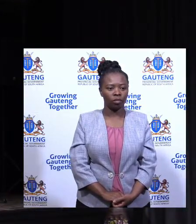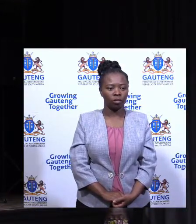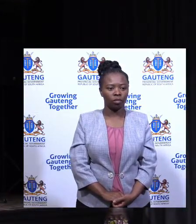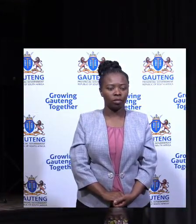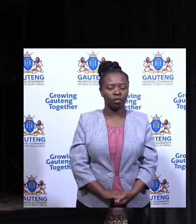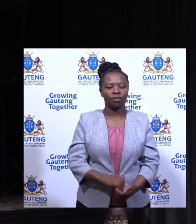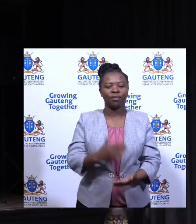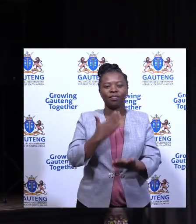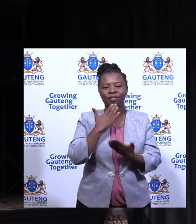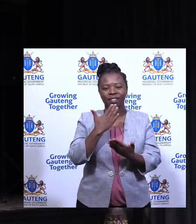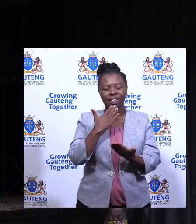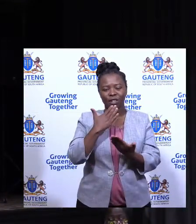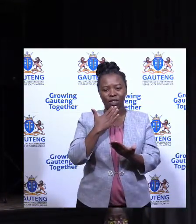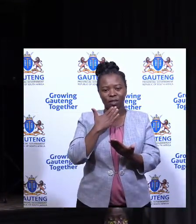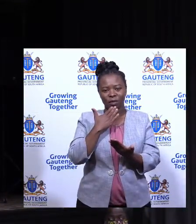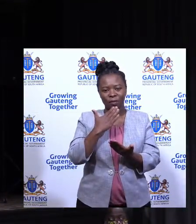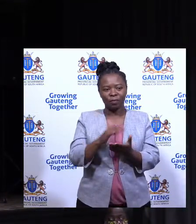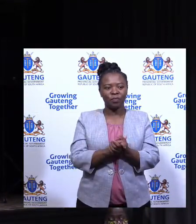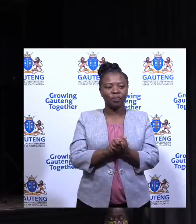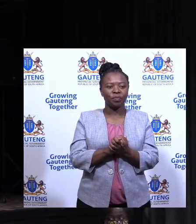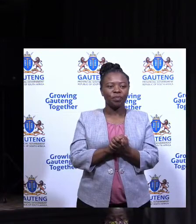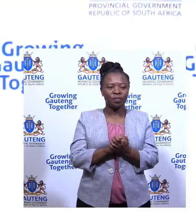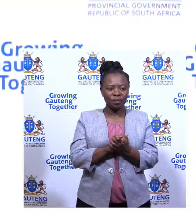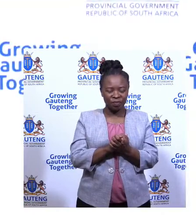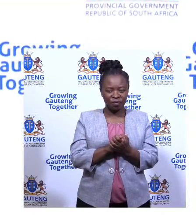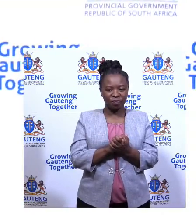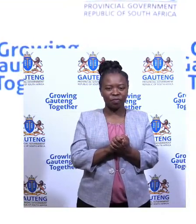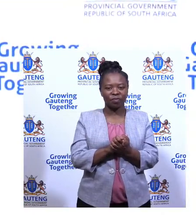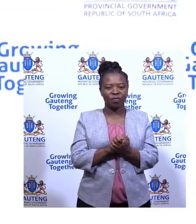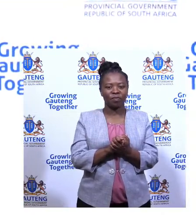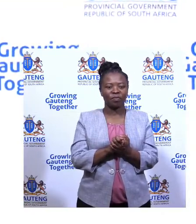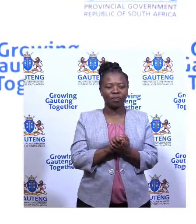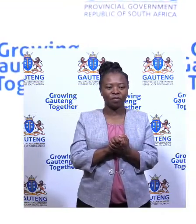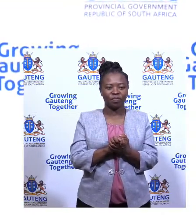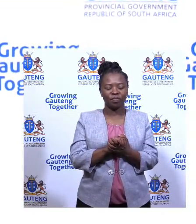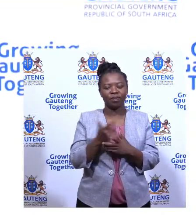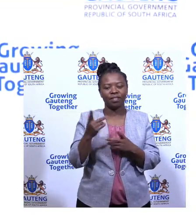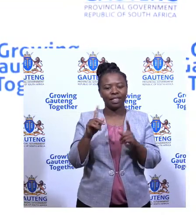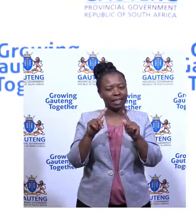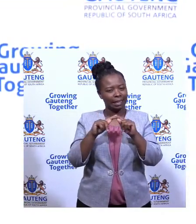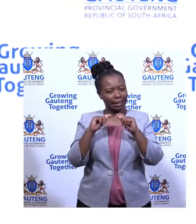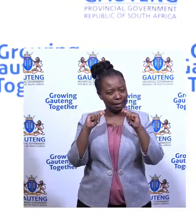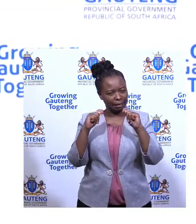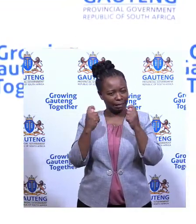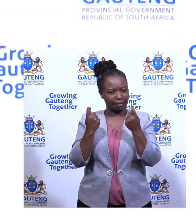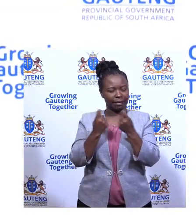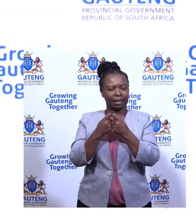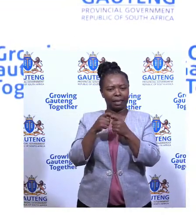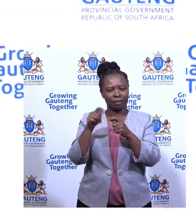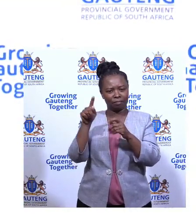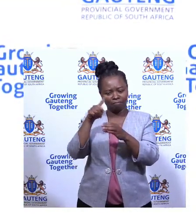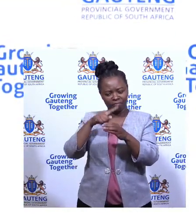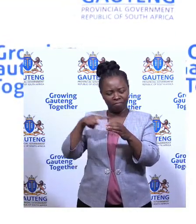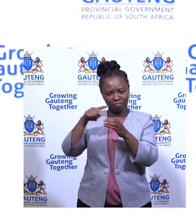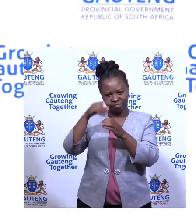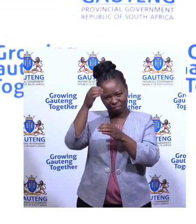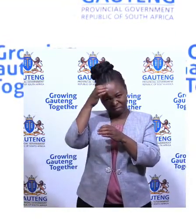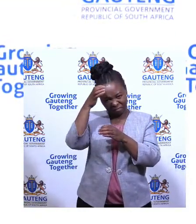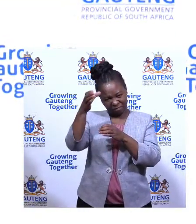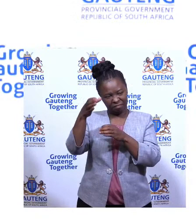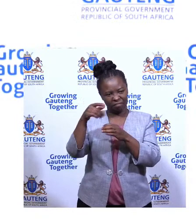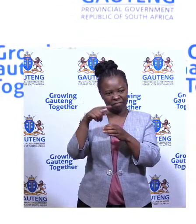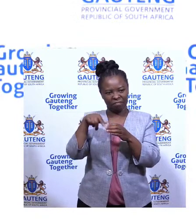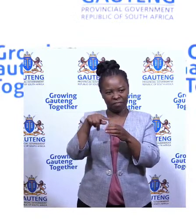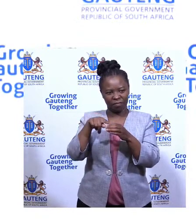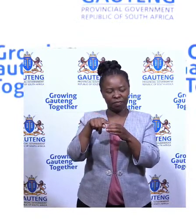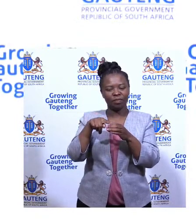So thank you very much to our team of experts for